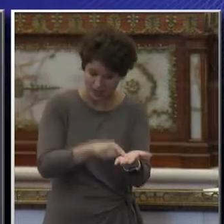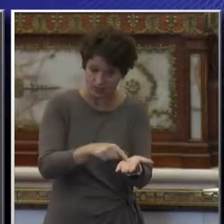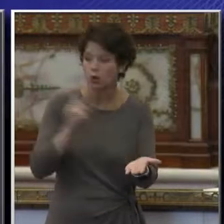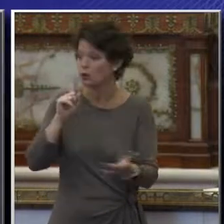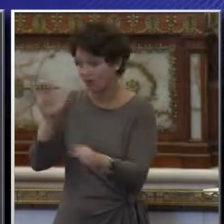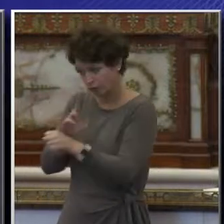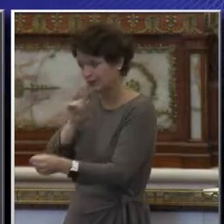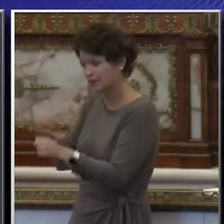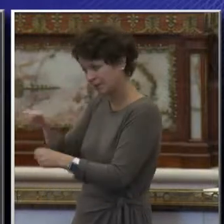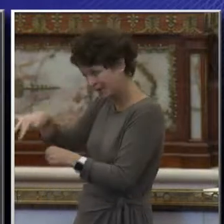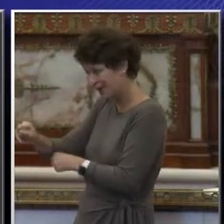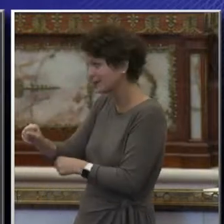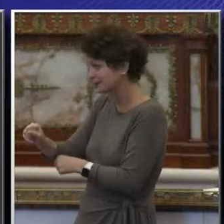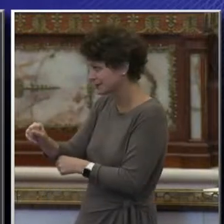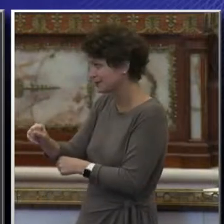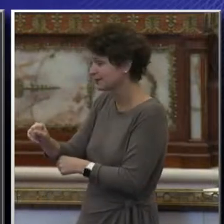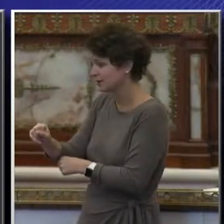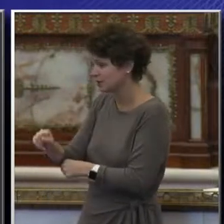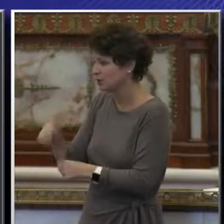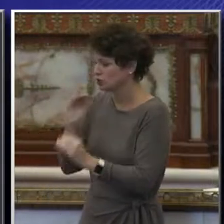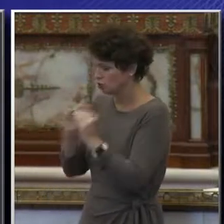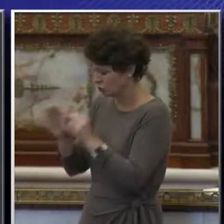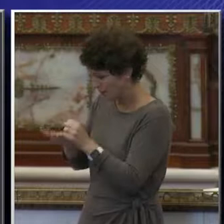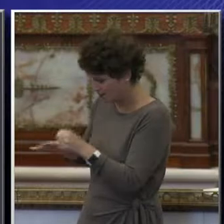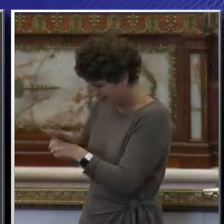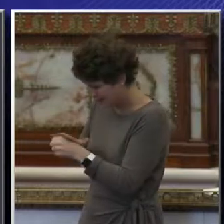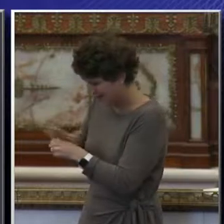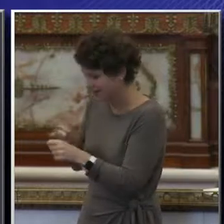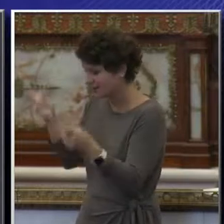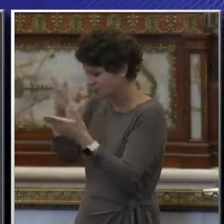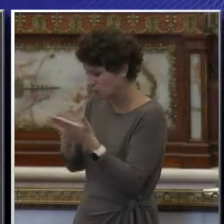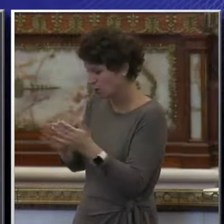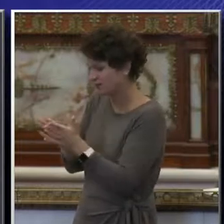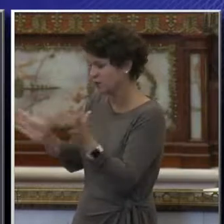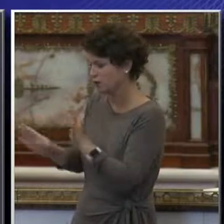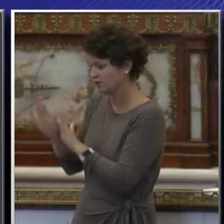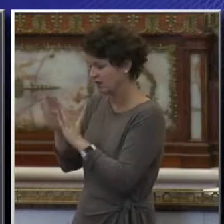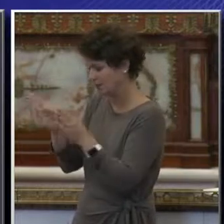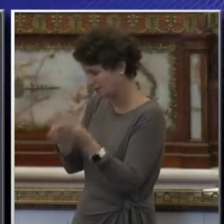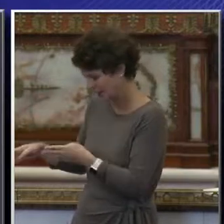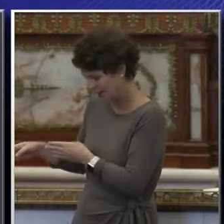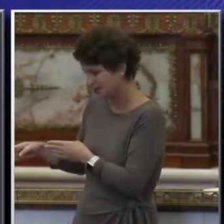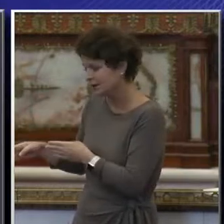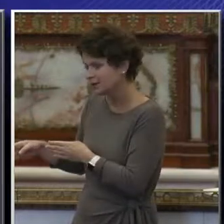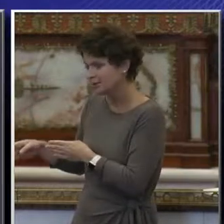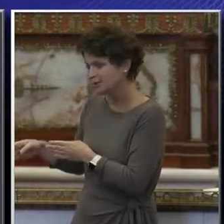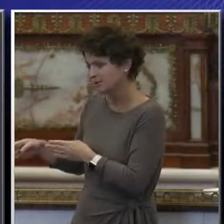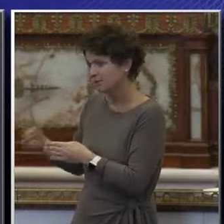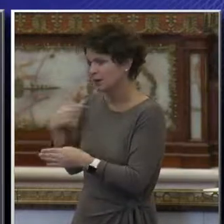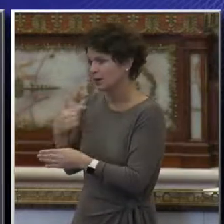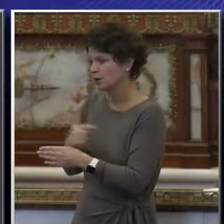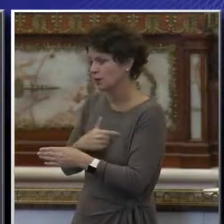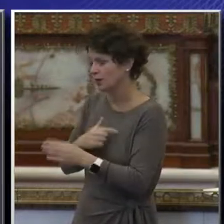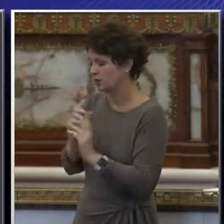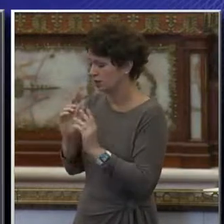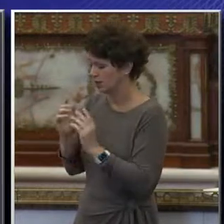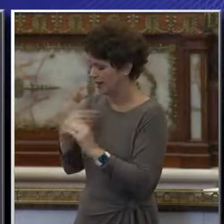committed, to remediate the site. That's part of the overall development plan. And we are going to put that